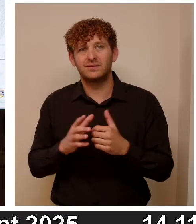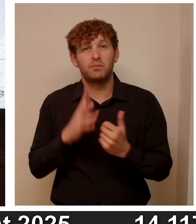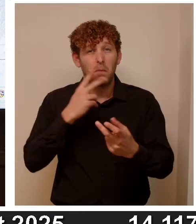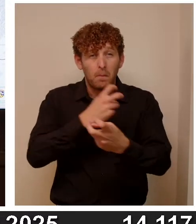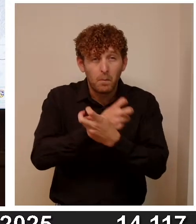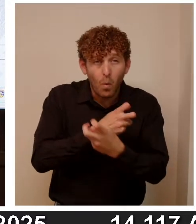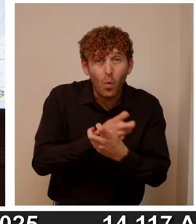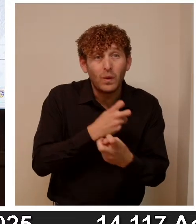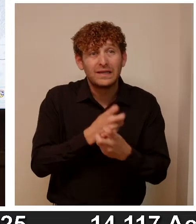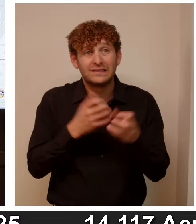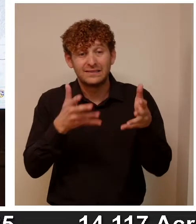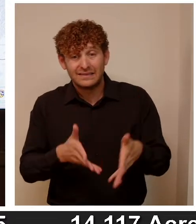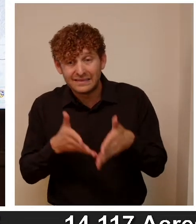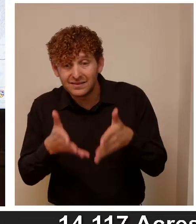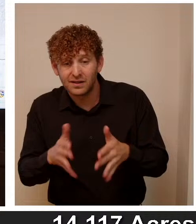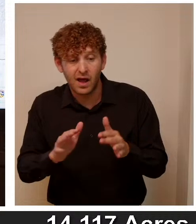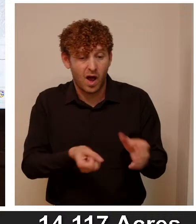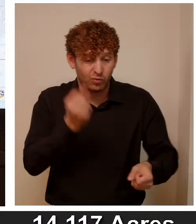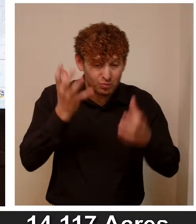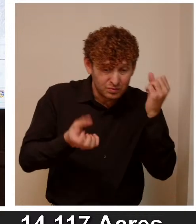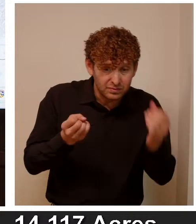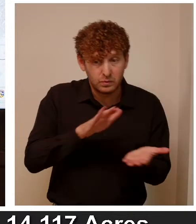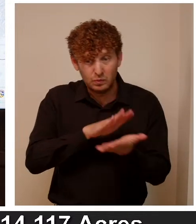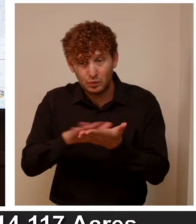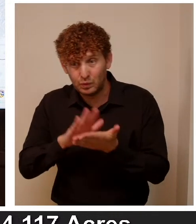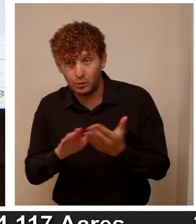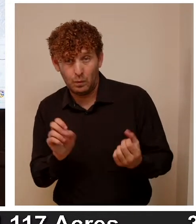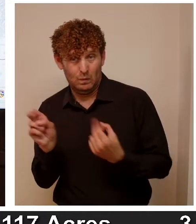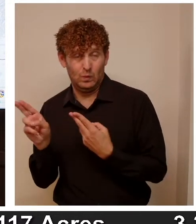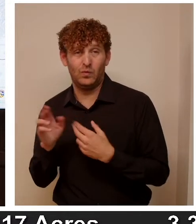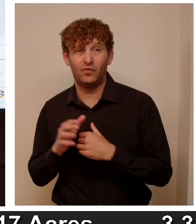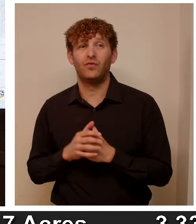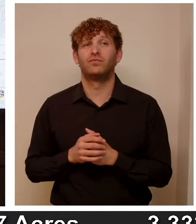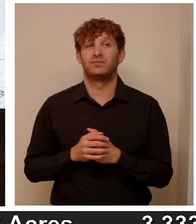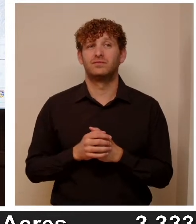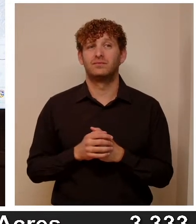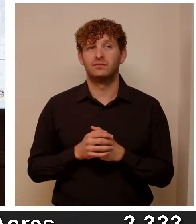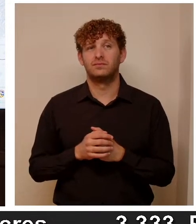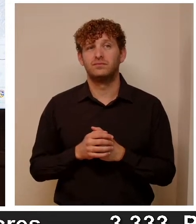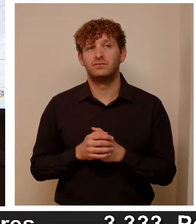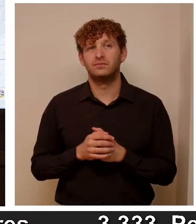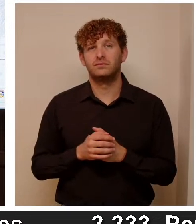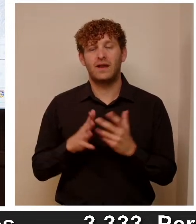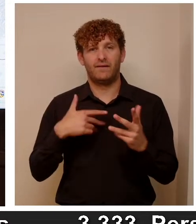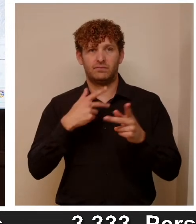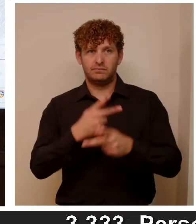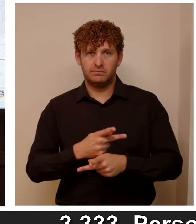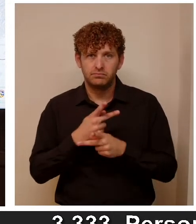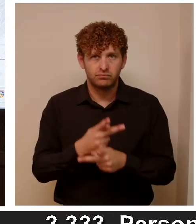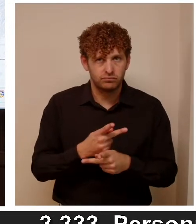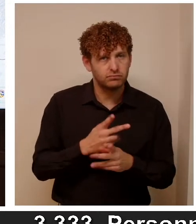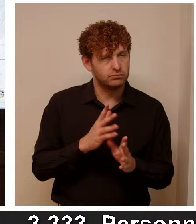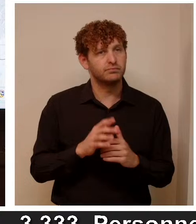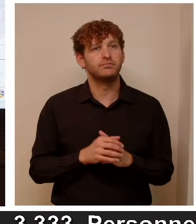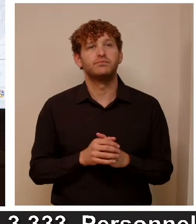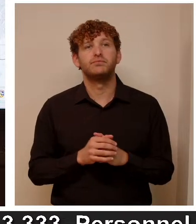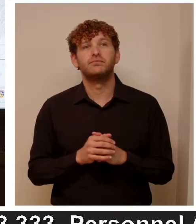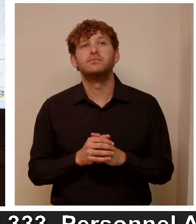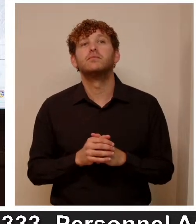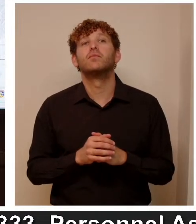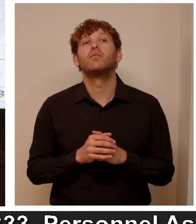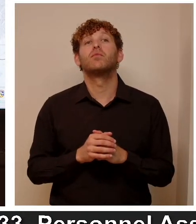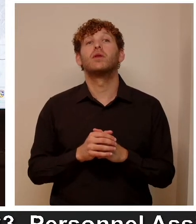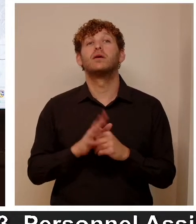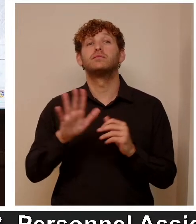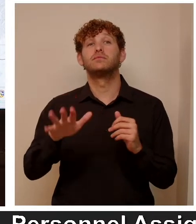fire debris can be removed. And then the second step is the fire debris removal. So after the hazardous materials are removed, the next phase of